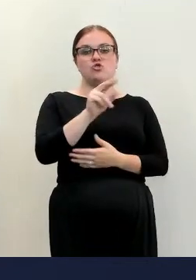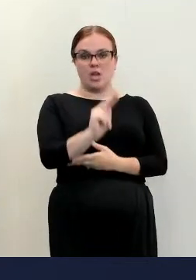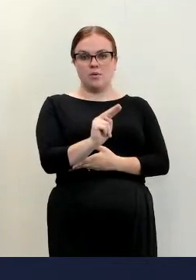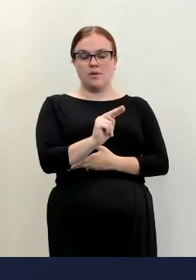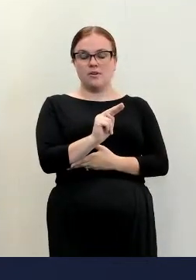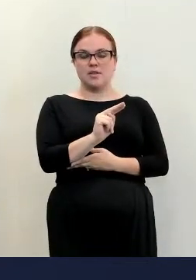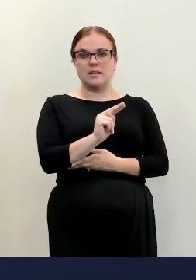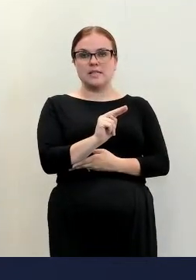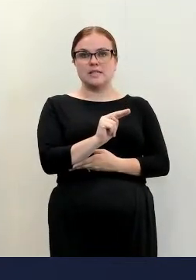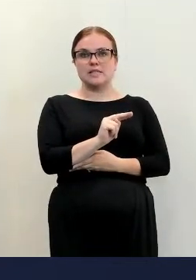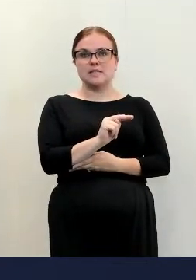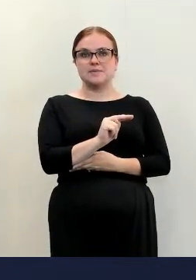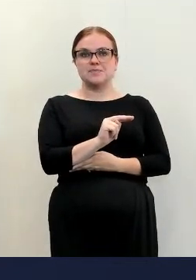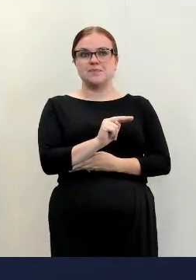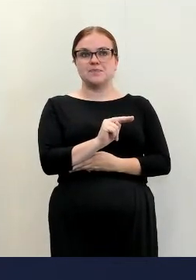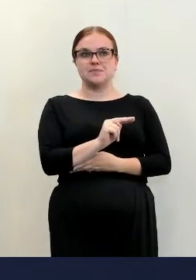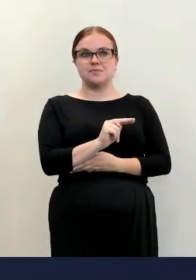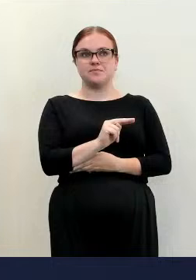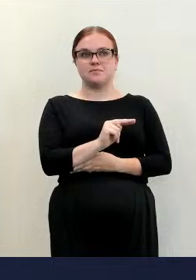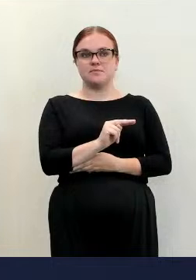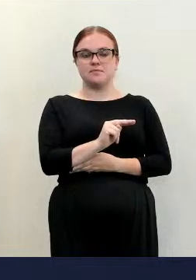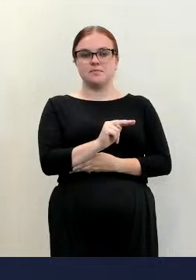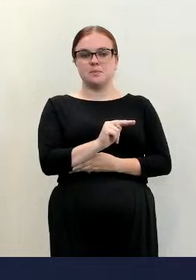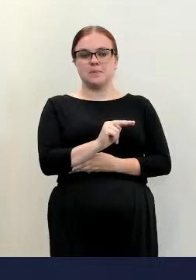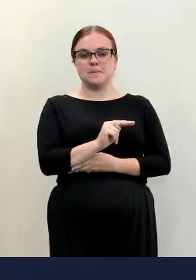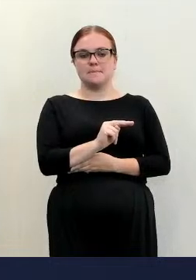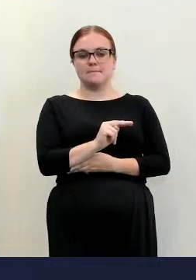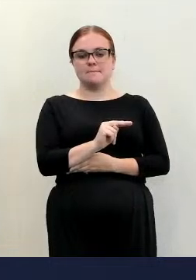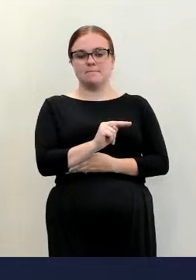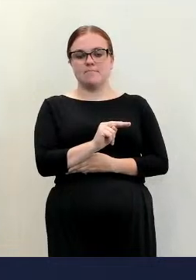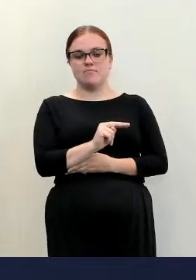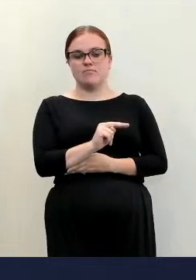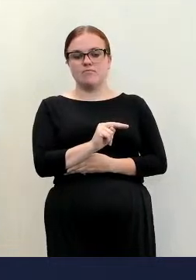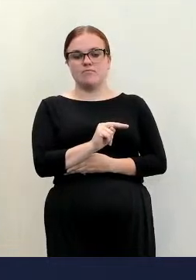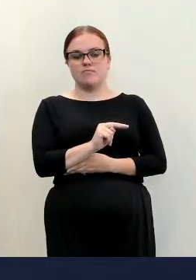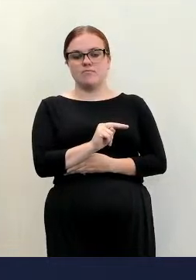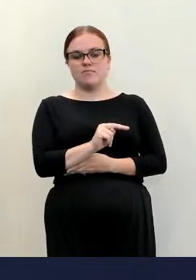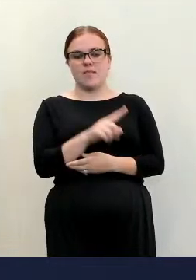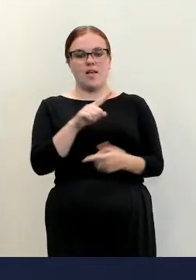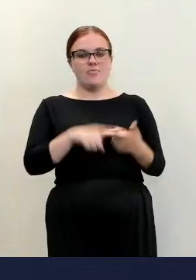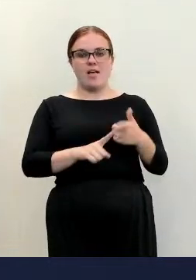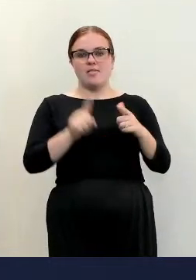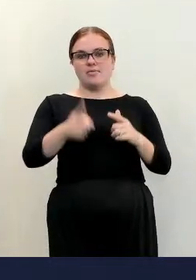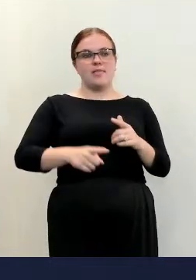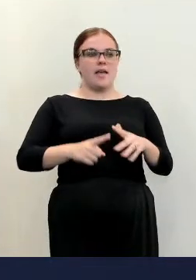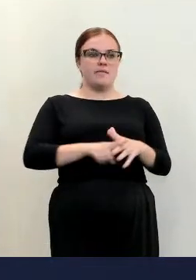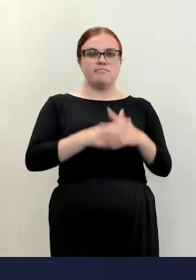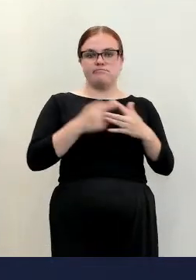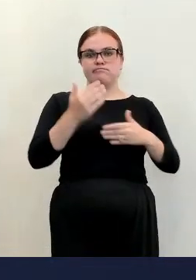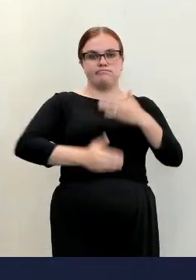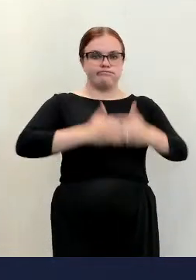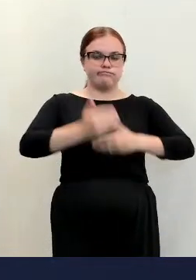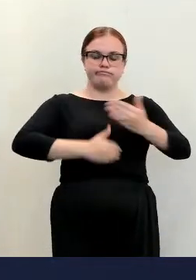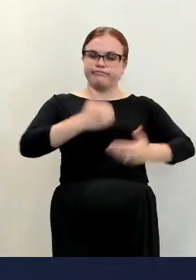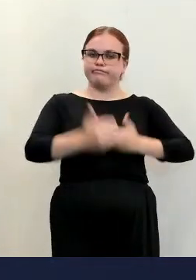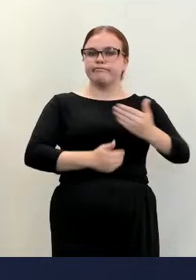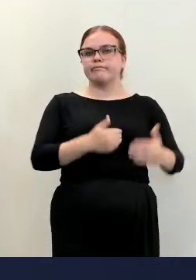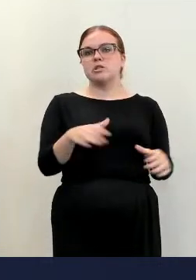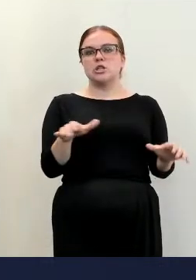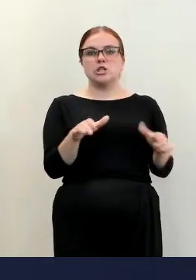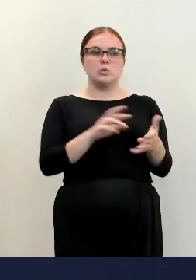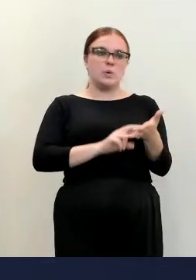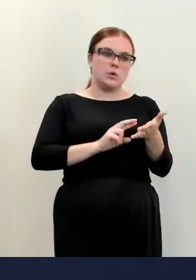and then we they left the gate running. They started doing